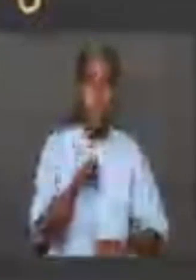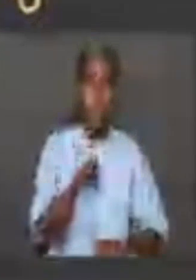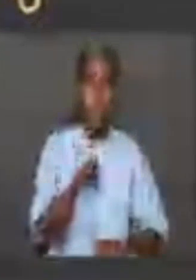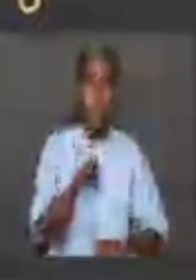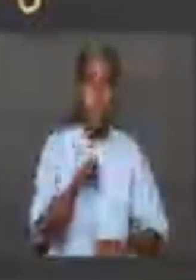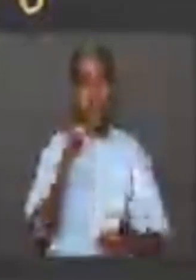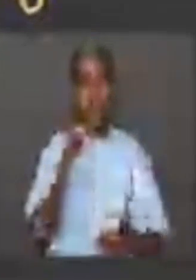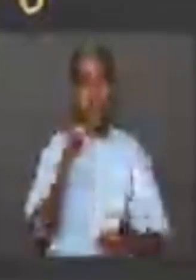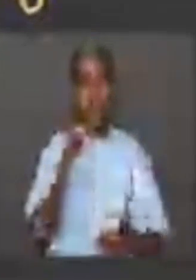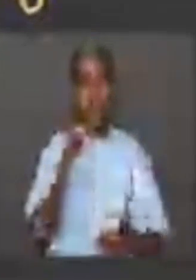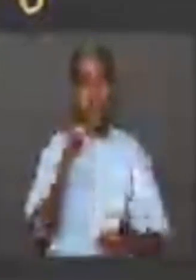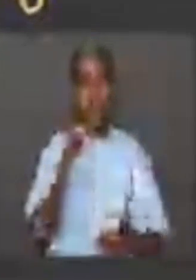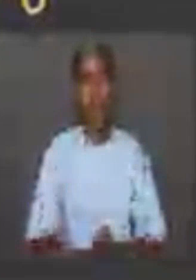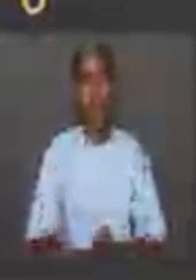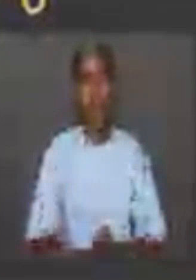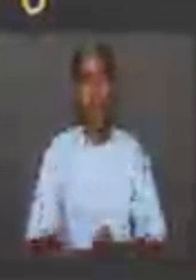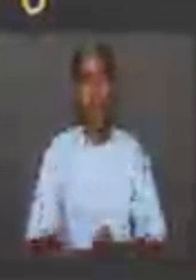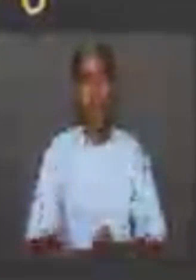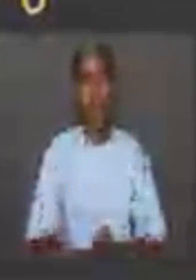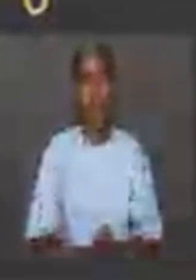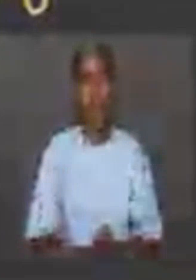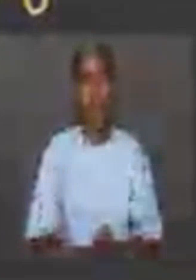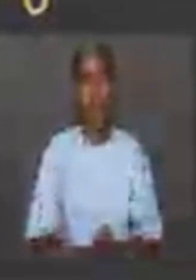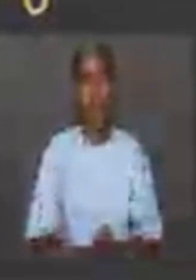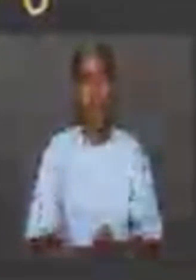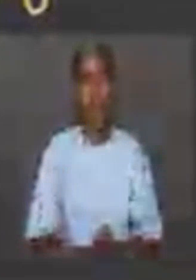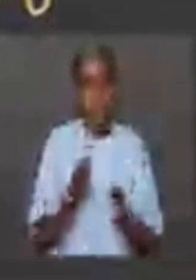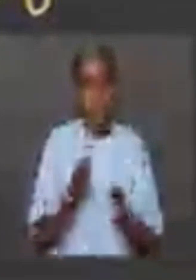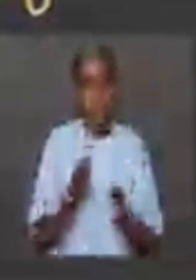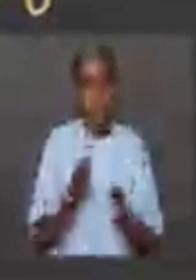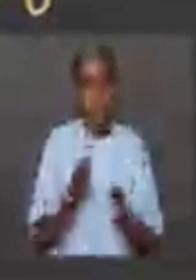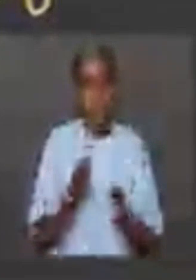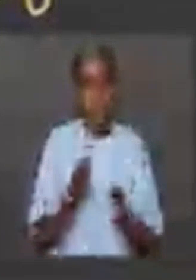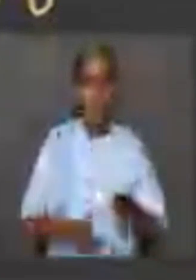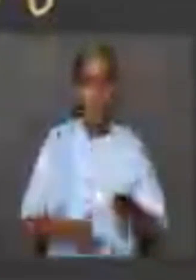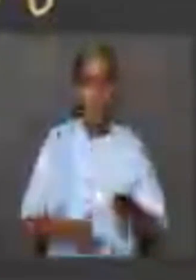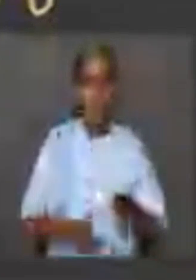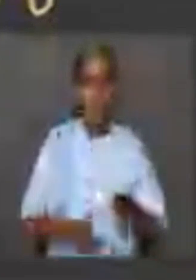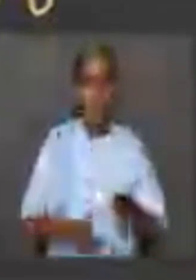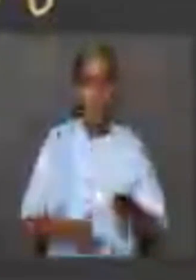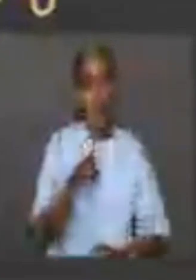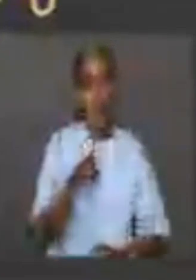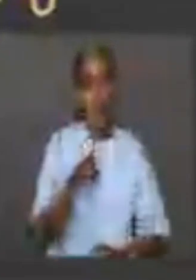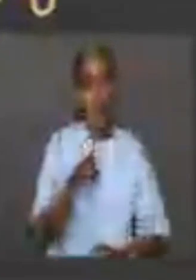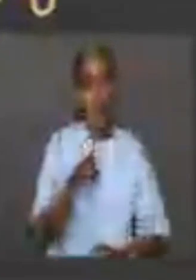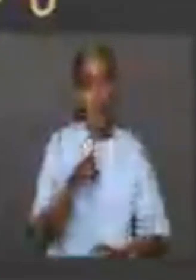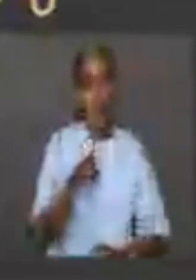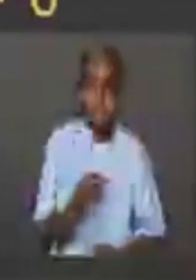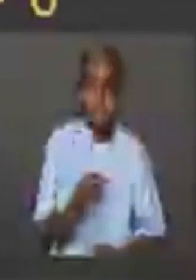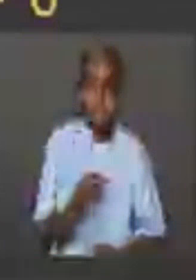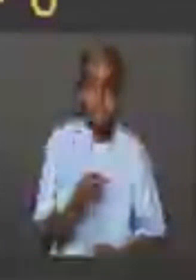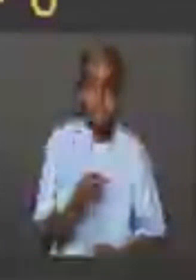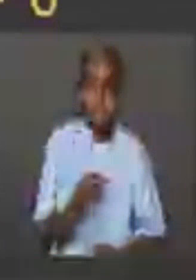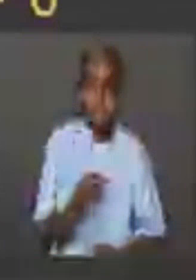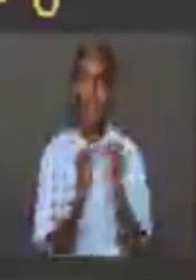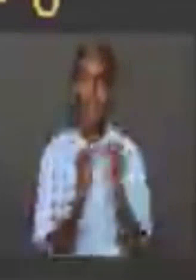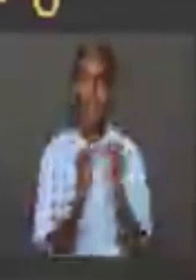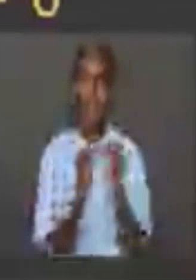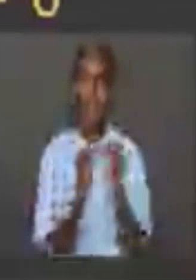1. If the value of x is said to be equal to